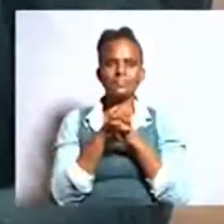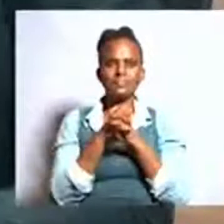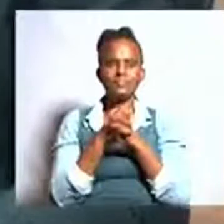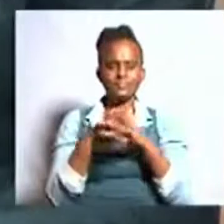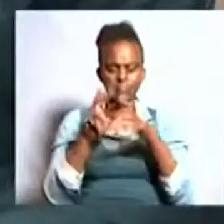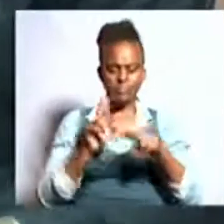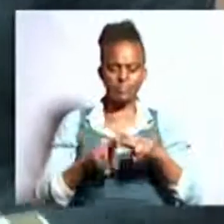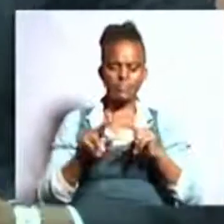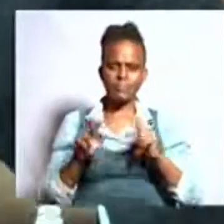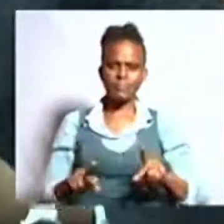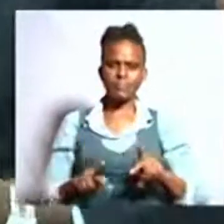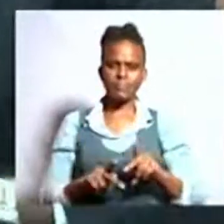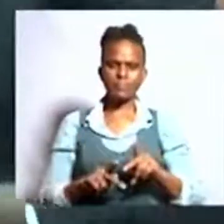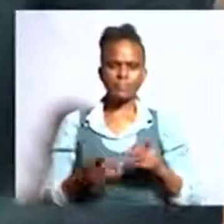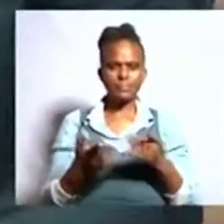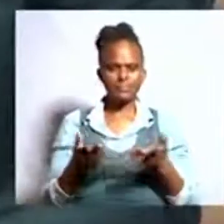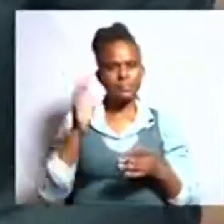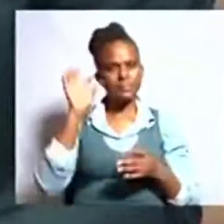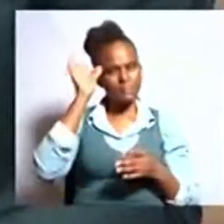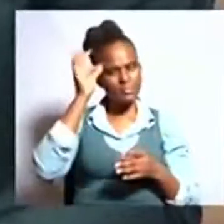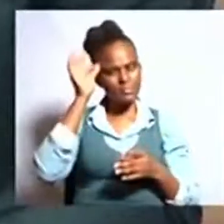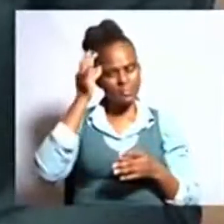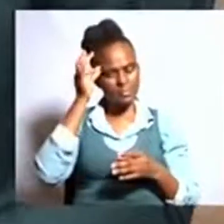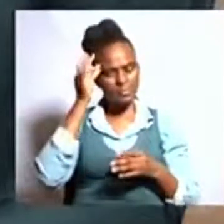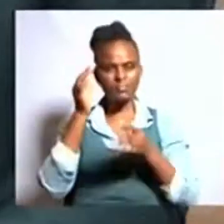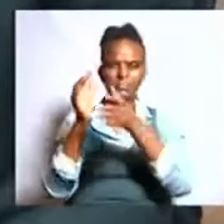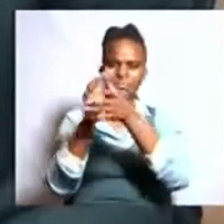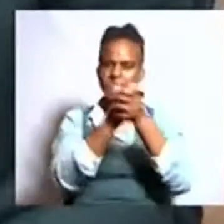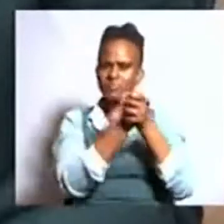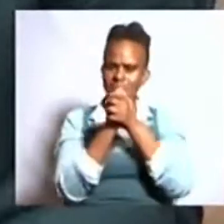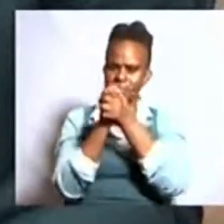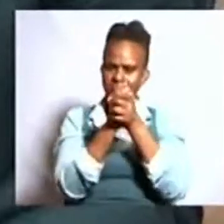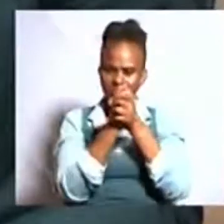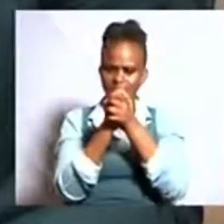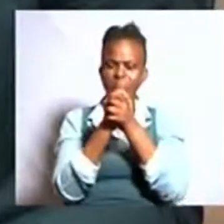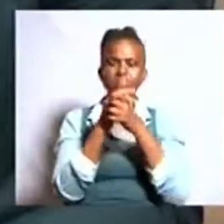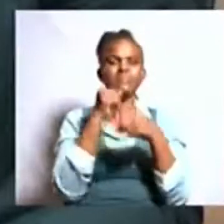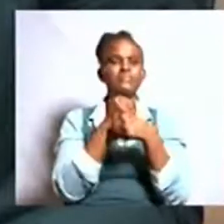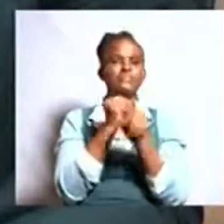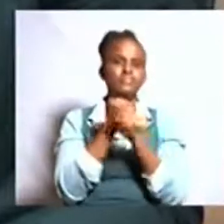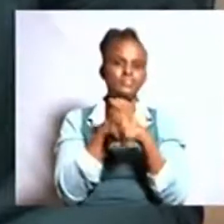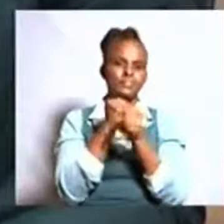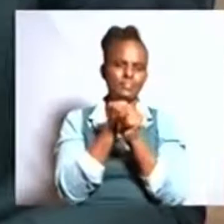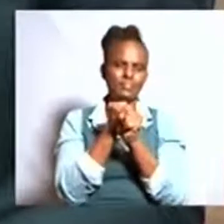Chair, it must be noted that when a cooperative is being formed,